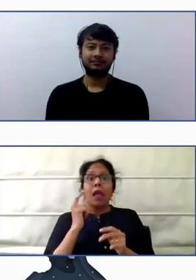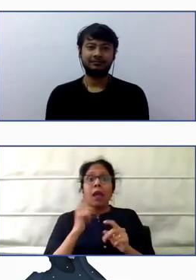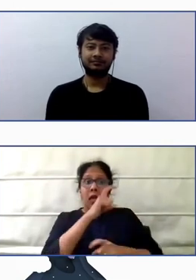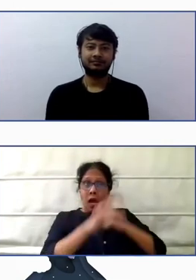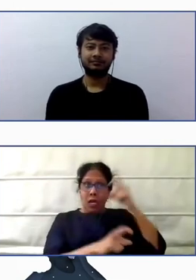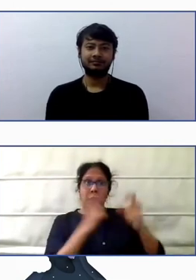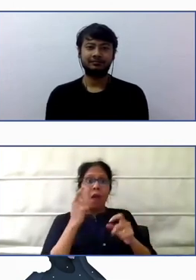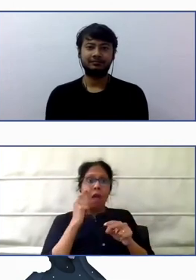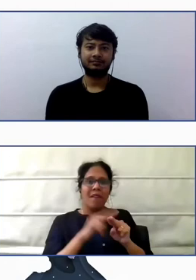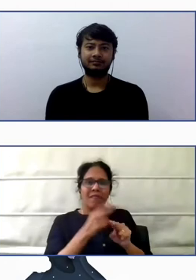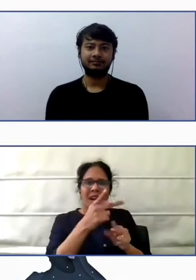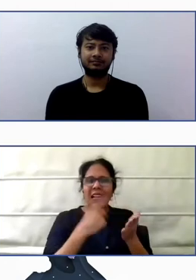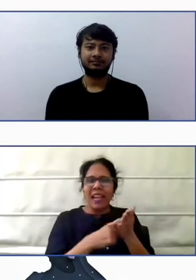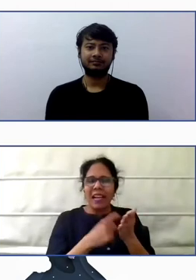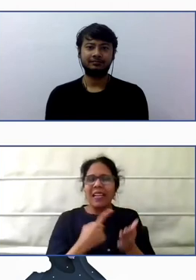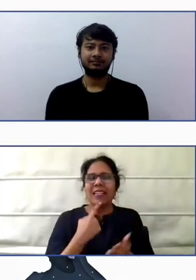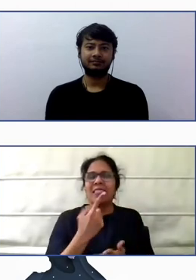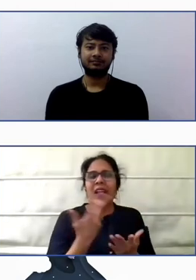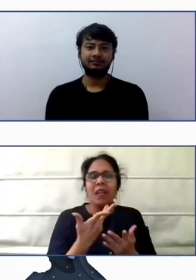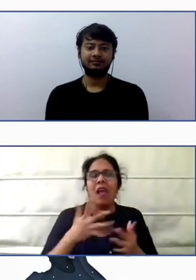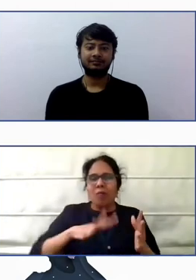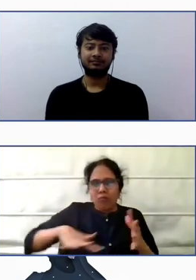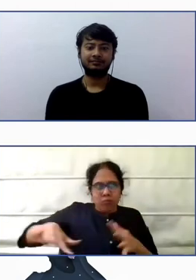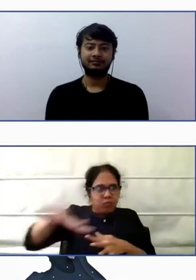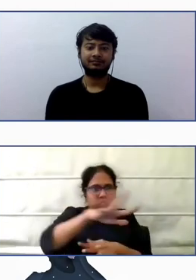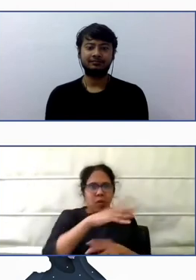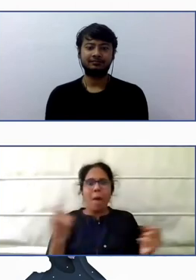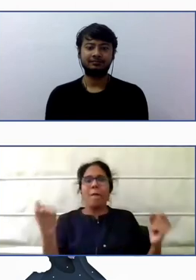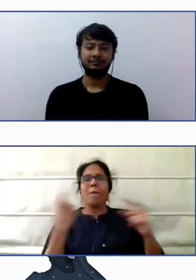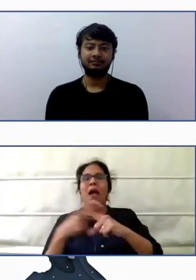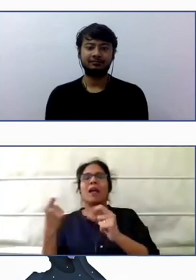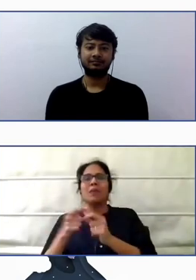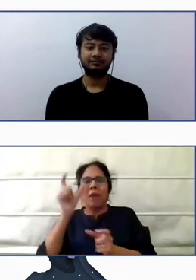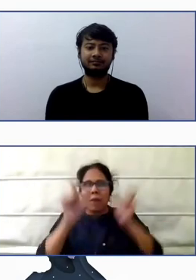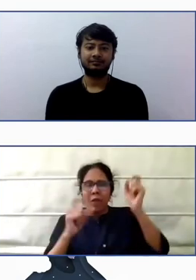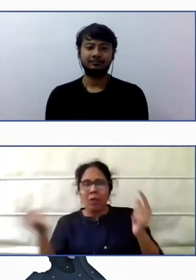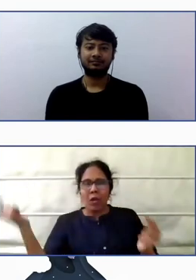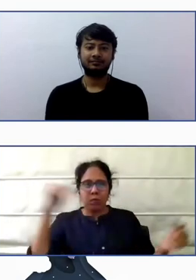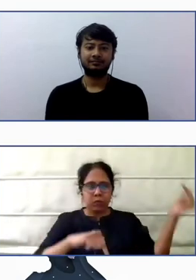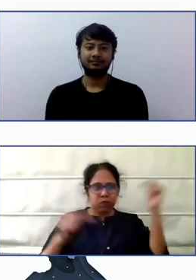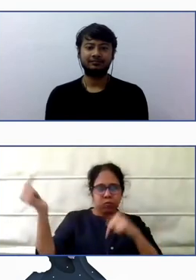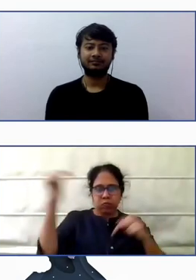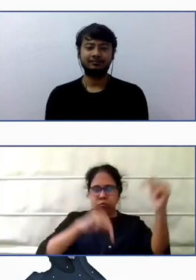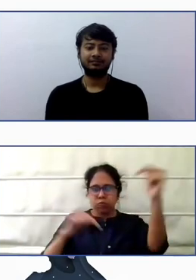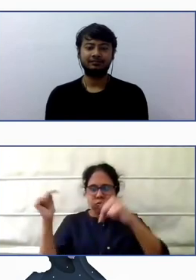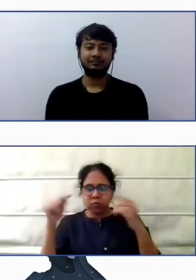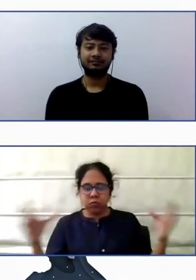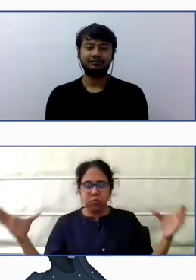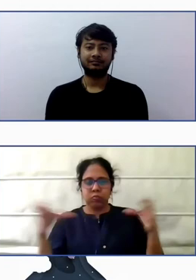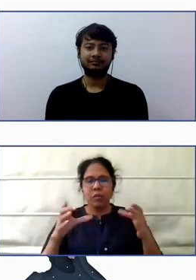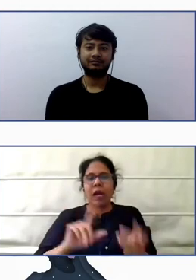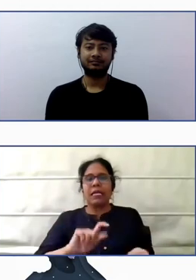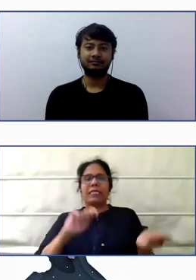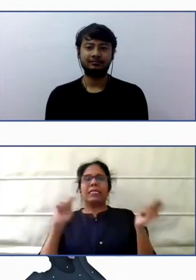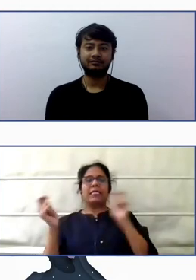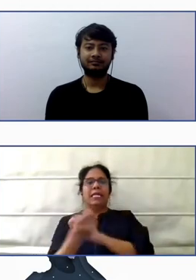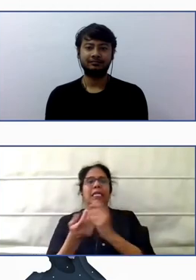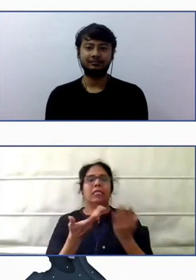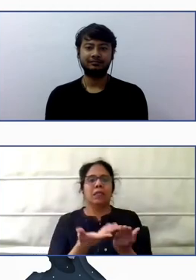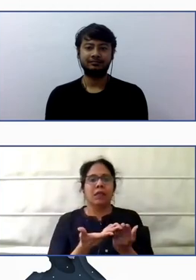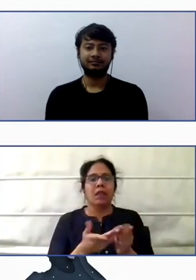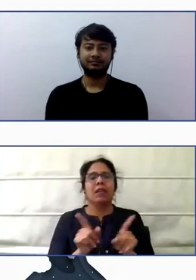Harish rightly said, it's about ecosystem, right? Everyone coming together and bringing in that change. We need not be next to